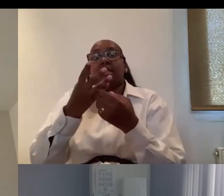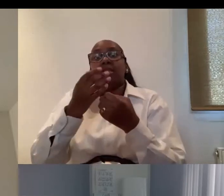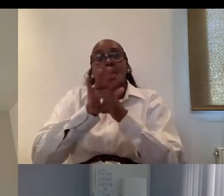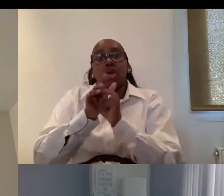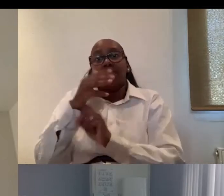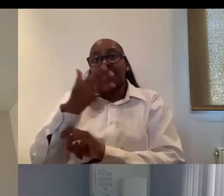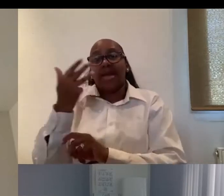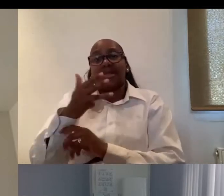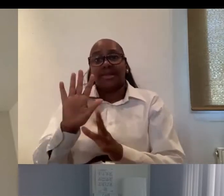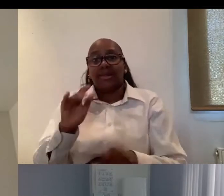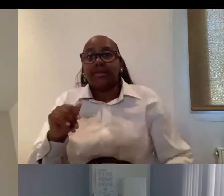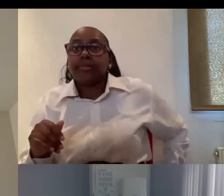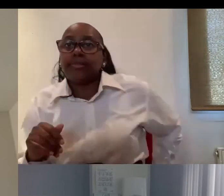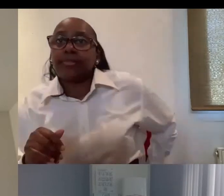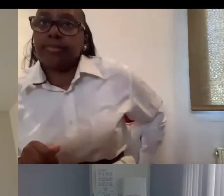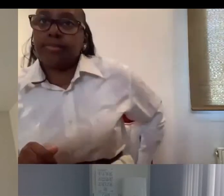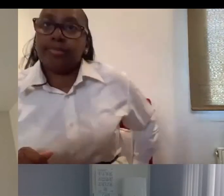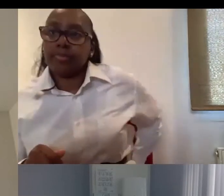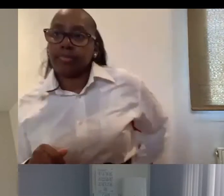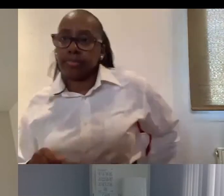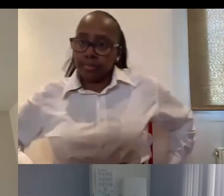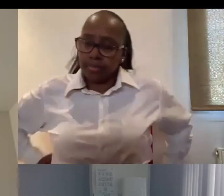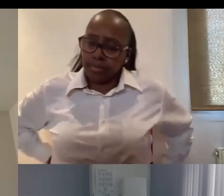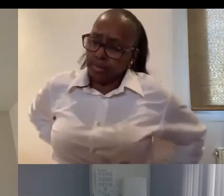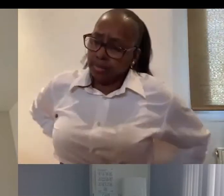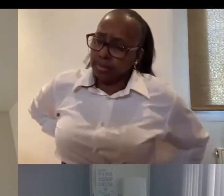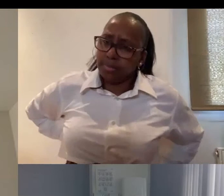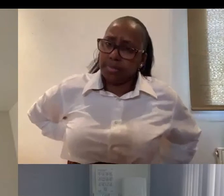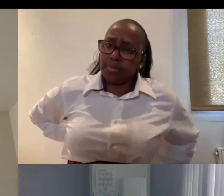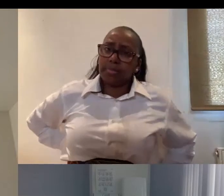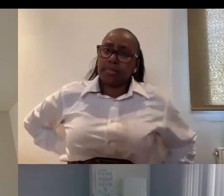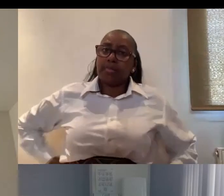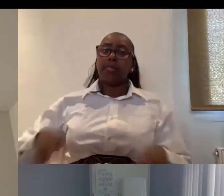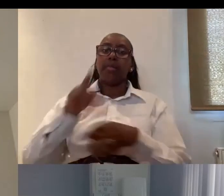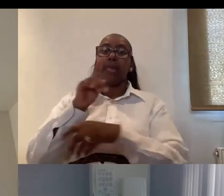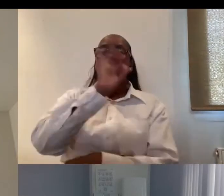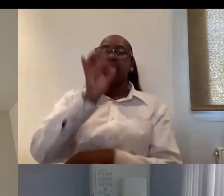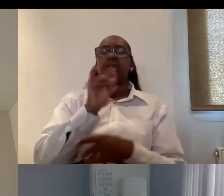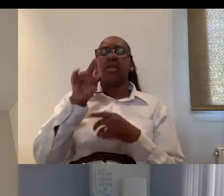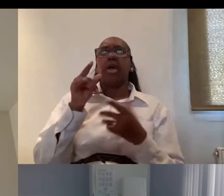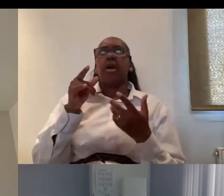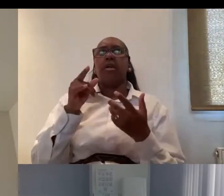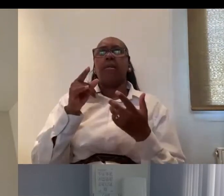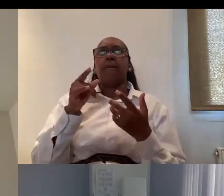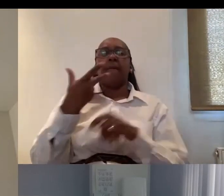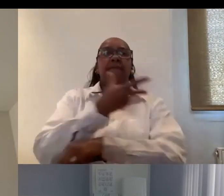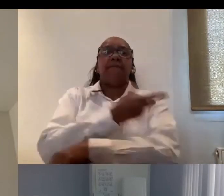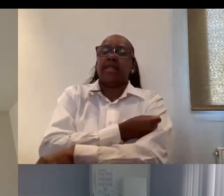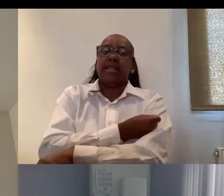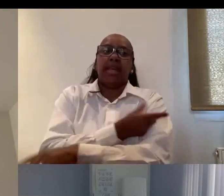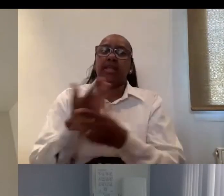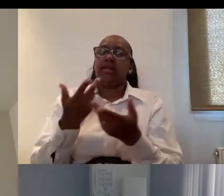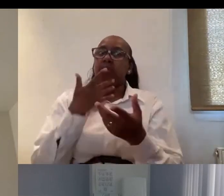Fantastic. This one's in relation to the vaccine does not provide immunity, which we know that obviously once